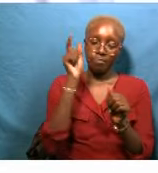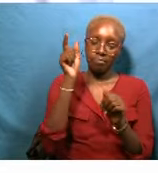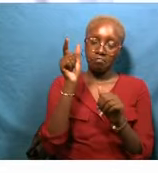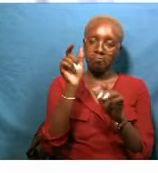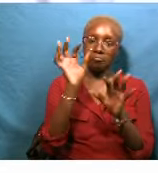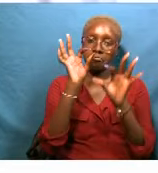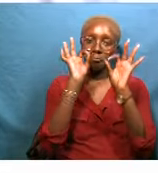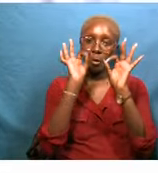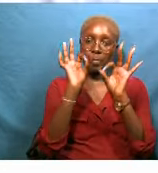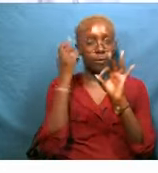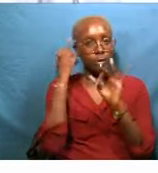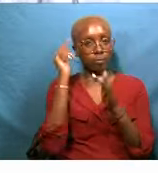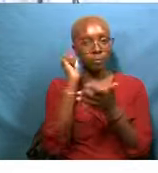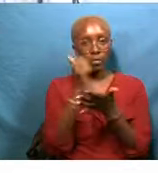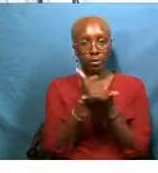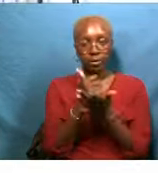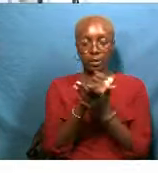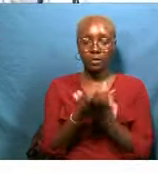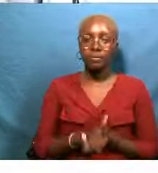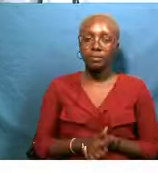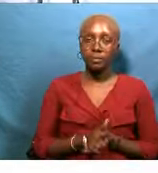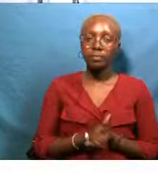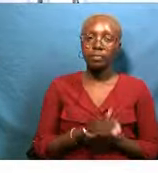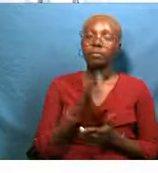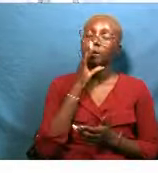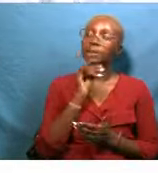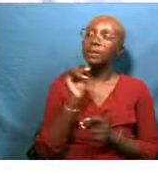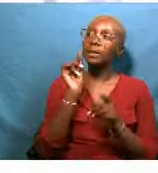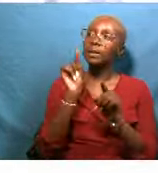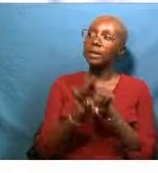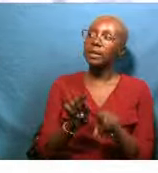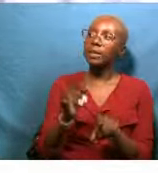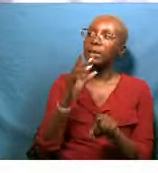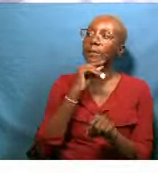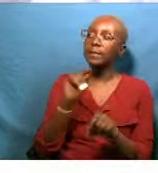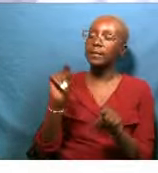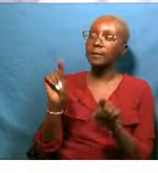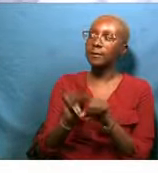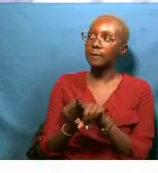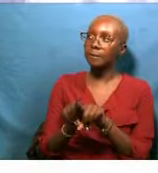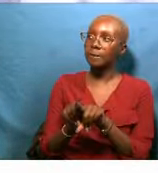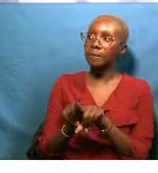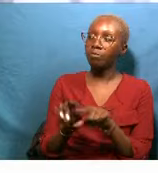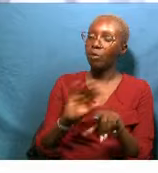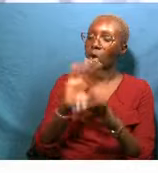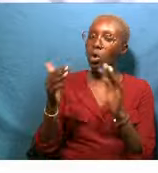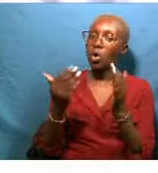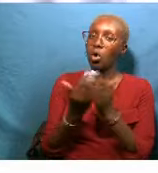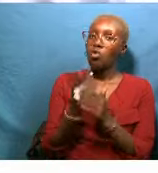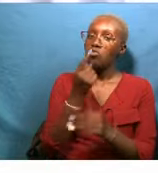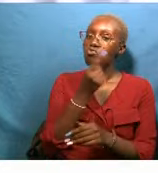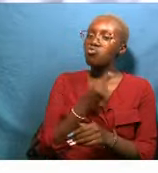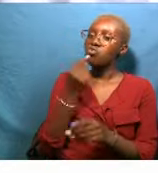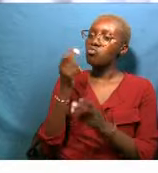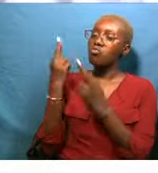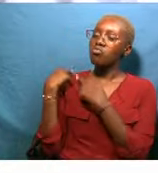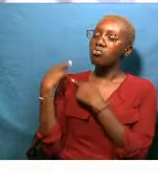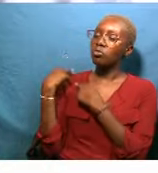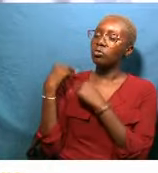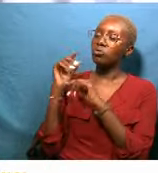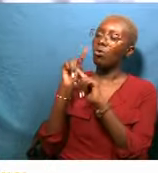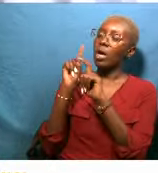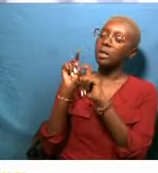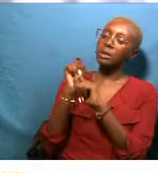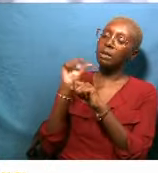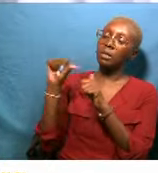the office. Brothers and sisters, those whose duty is to inquire about this person and examine